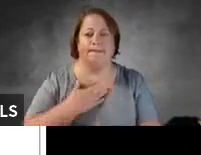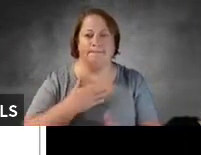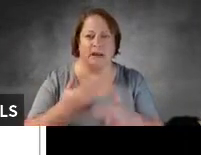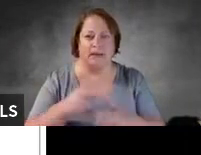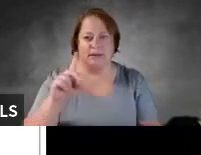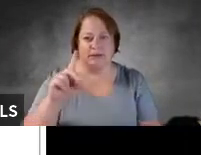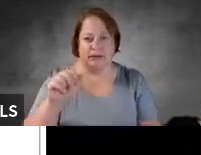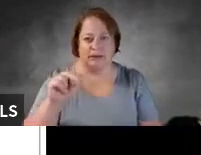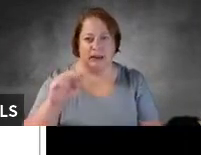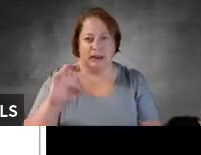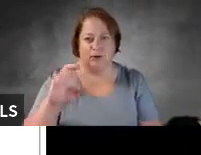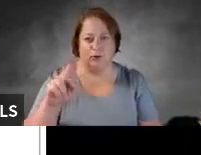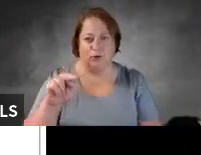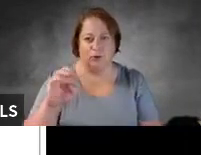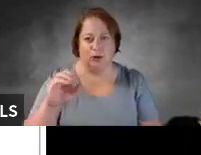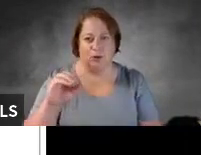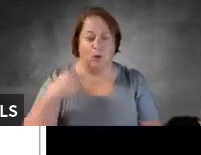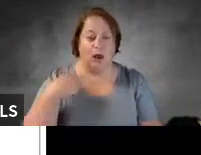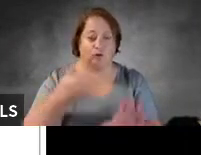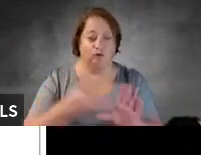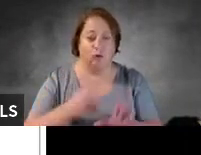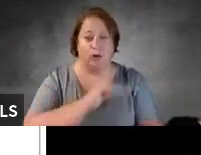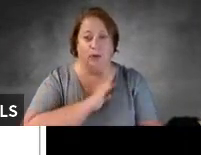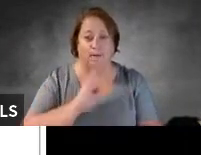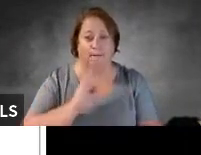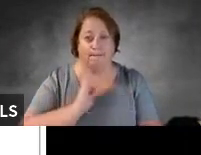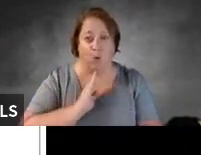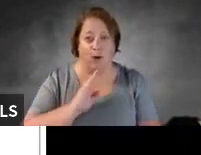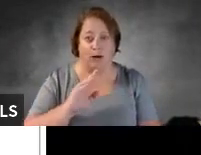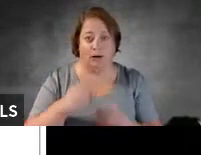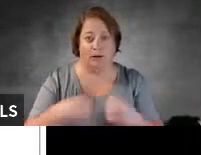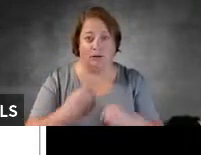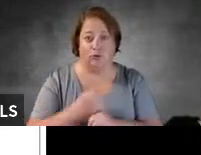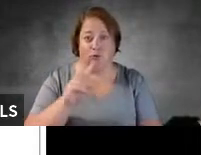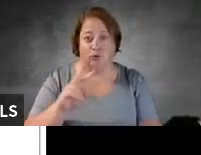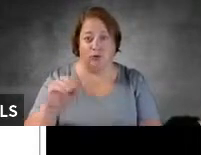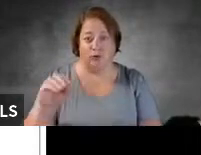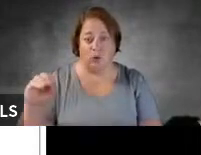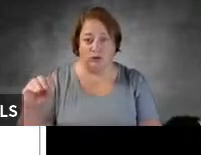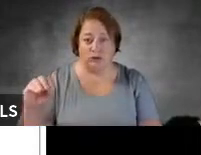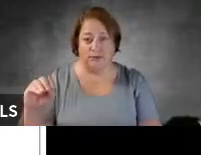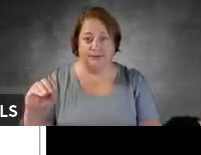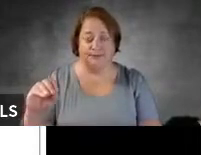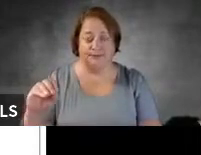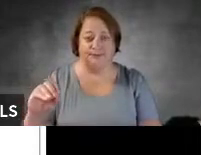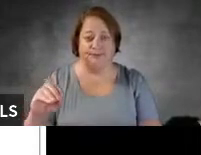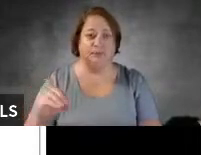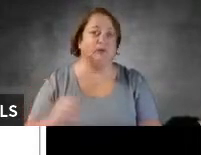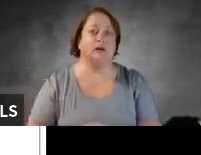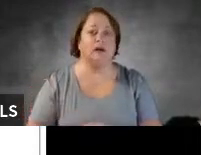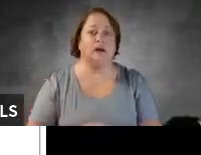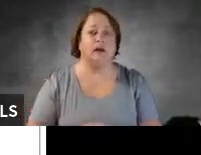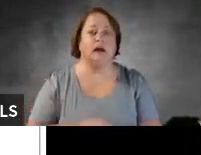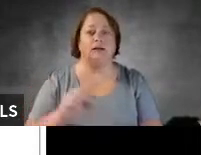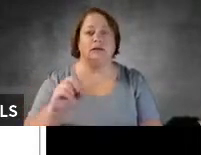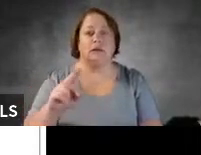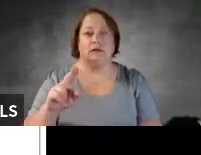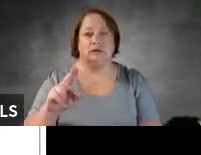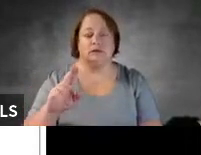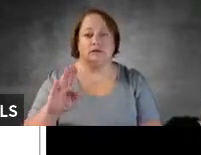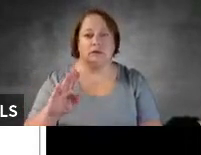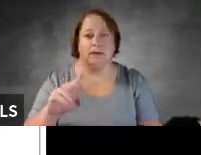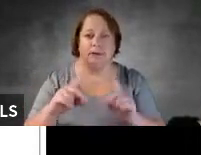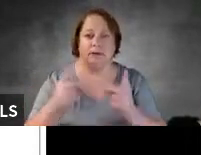Dan Cuneo. I joined the board back in 2000 as a sub-district 2